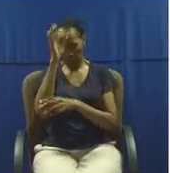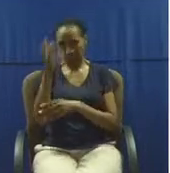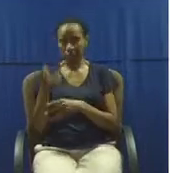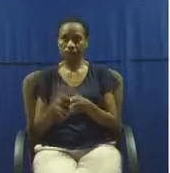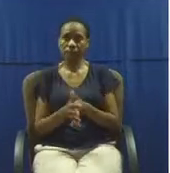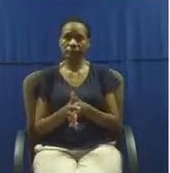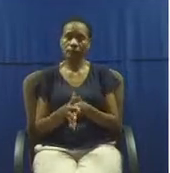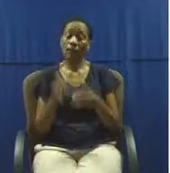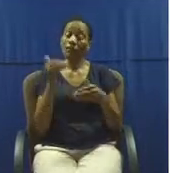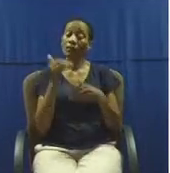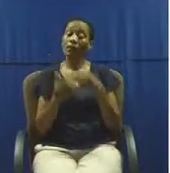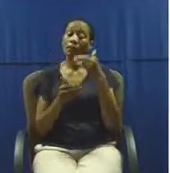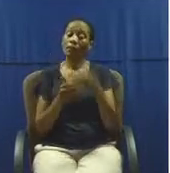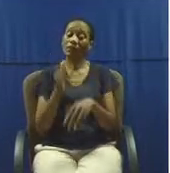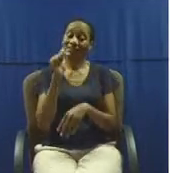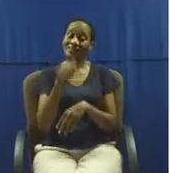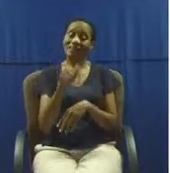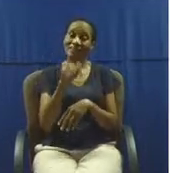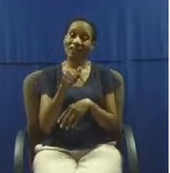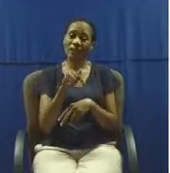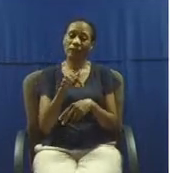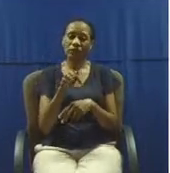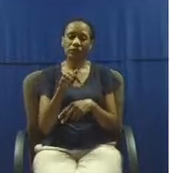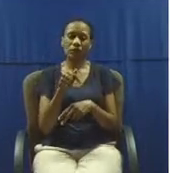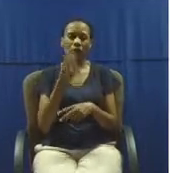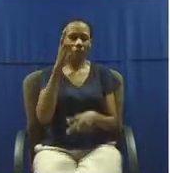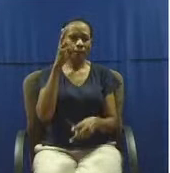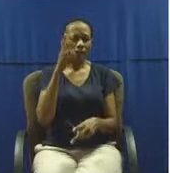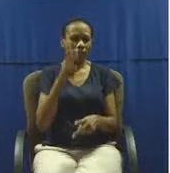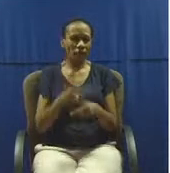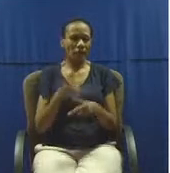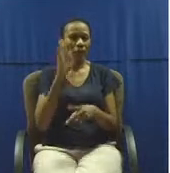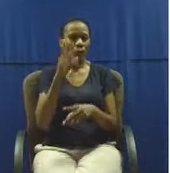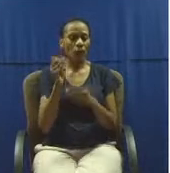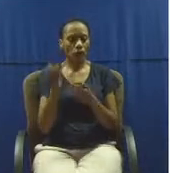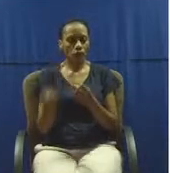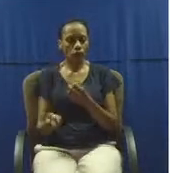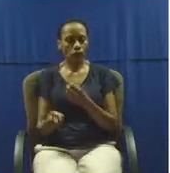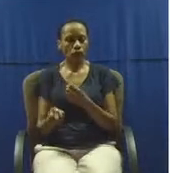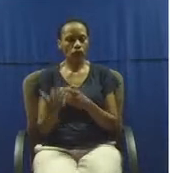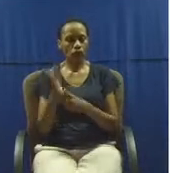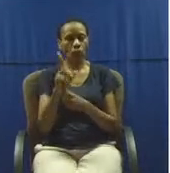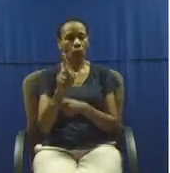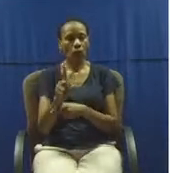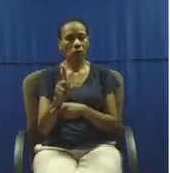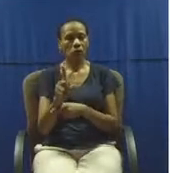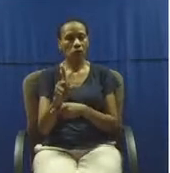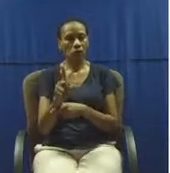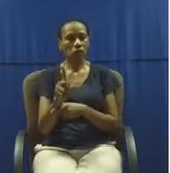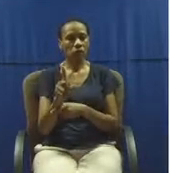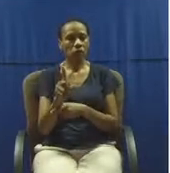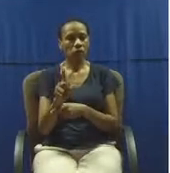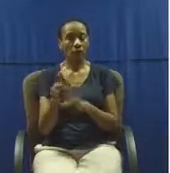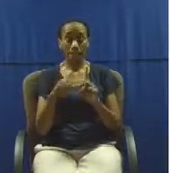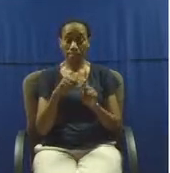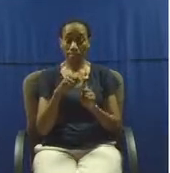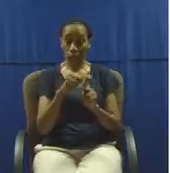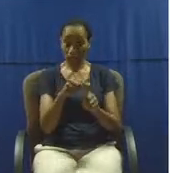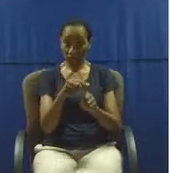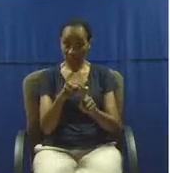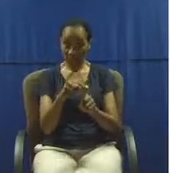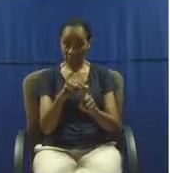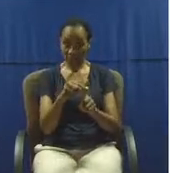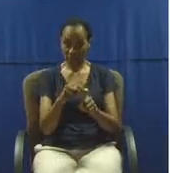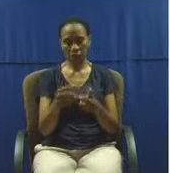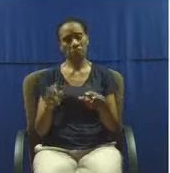process is a process that in the end will yield the type of results that will be positive, will be